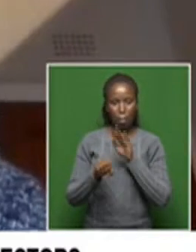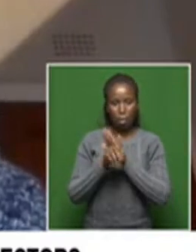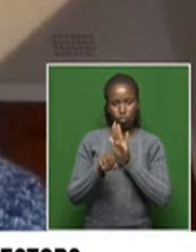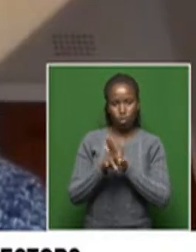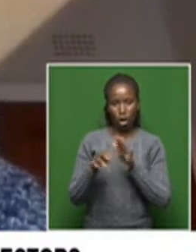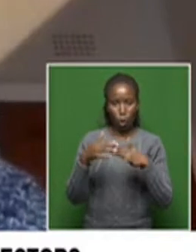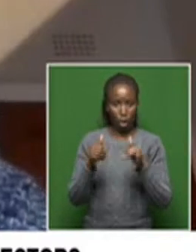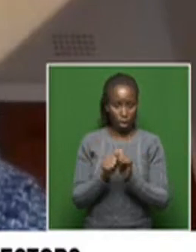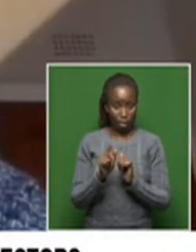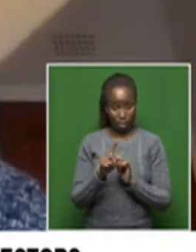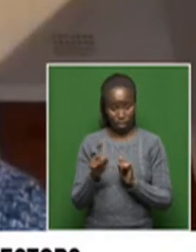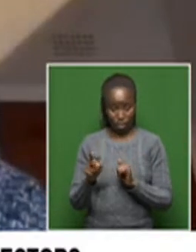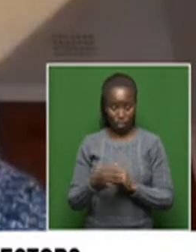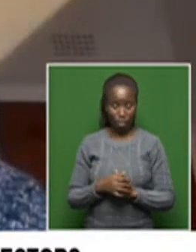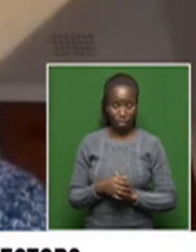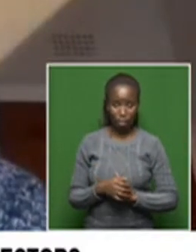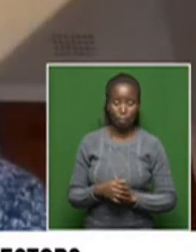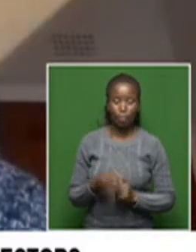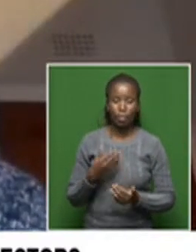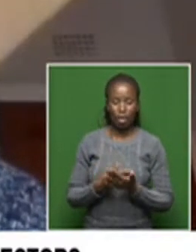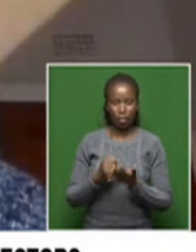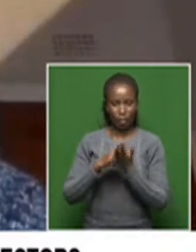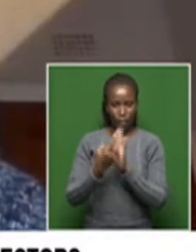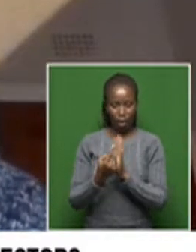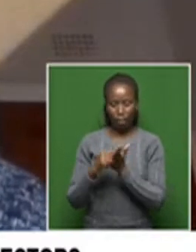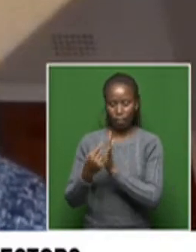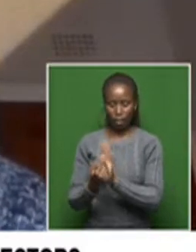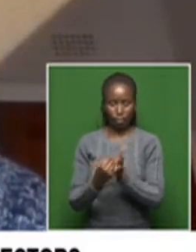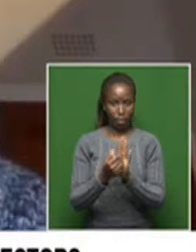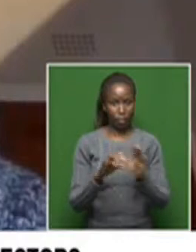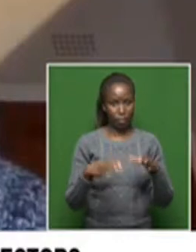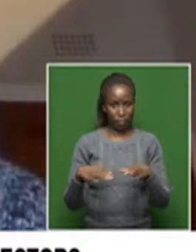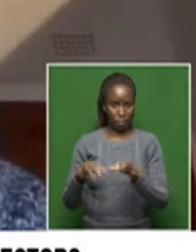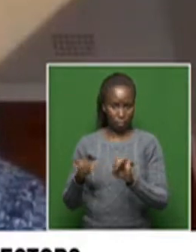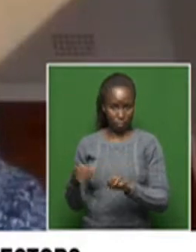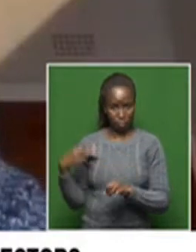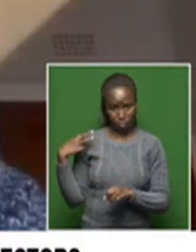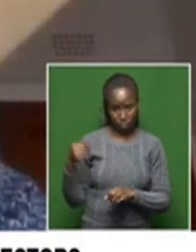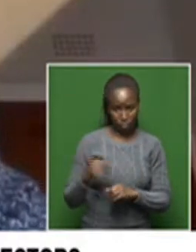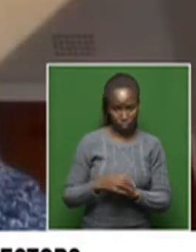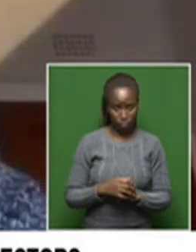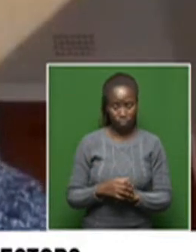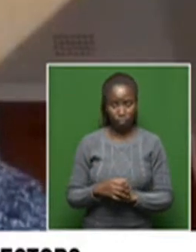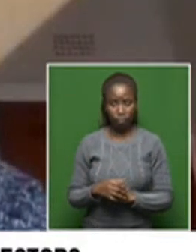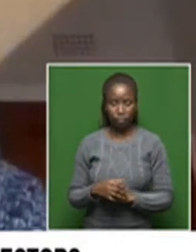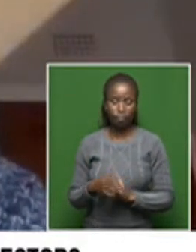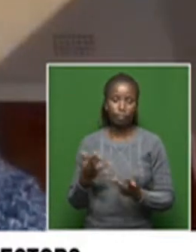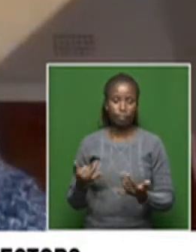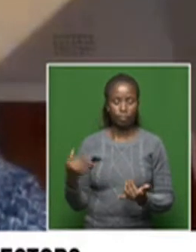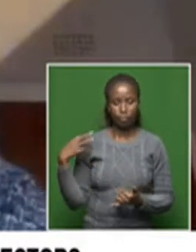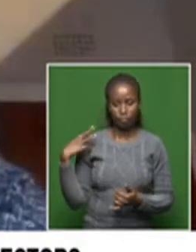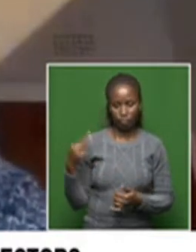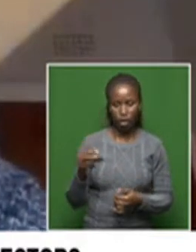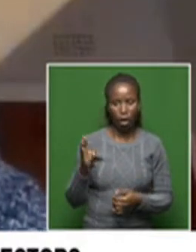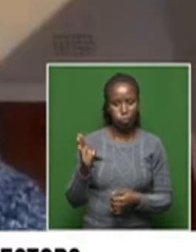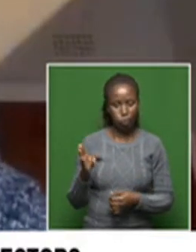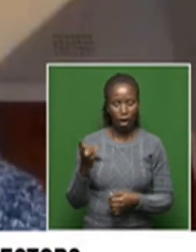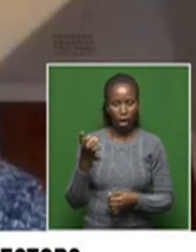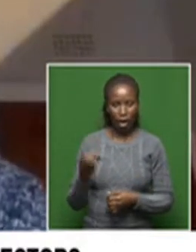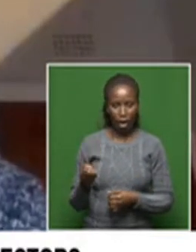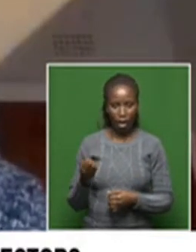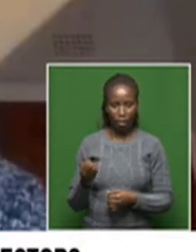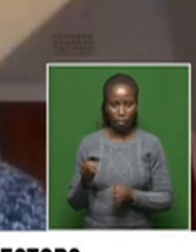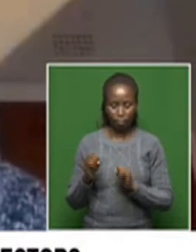colleagues. And I think I will take five at a time, Minister. And of course, the minister does have a panel